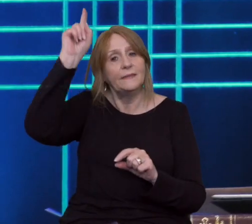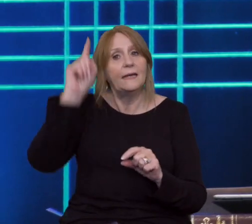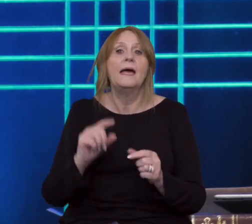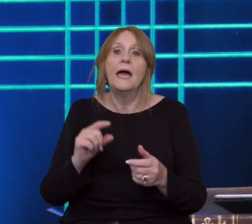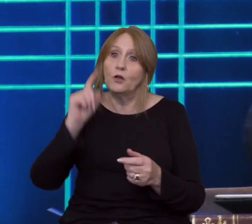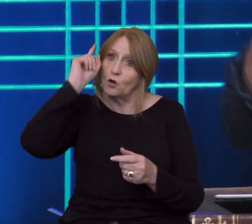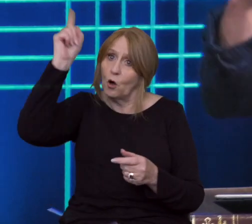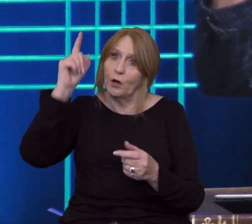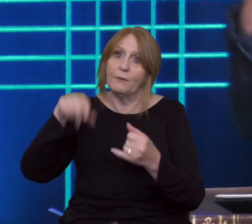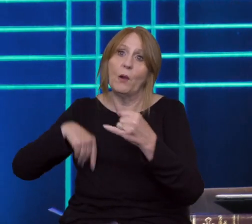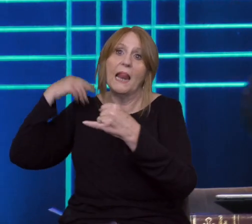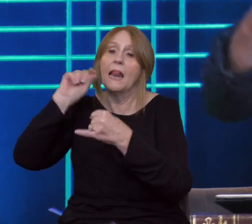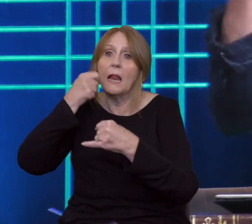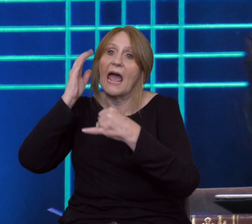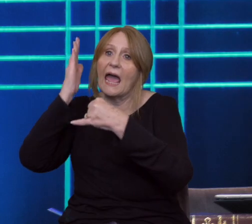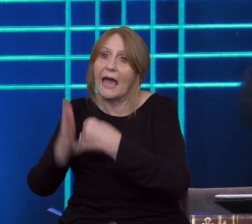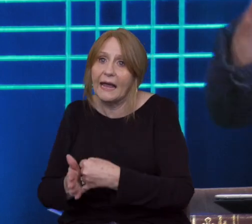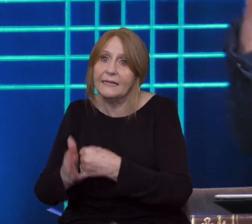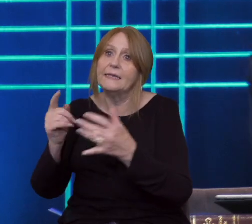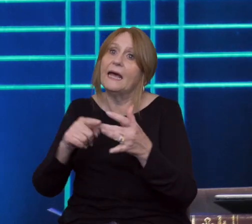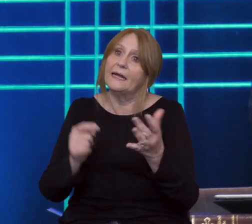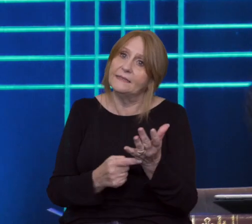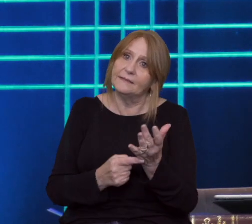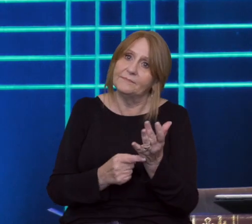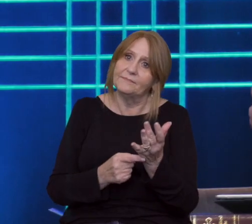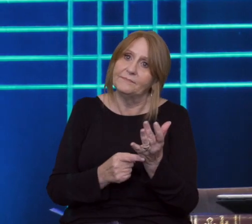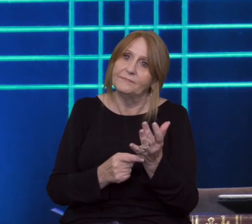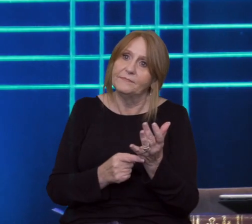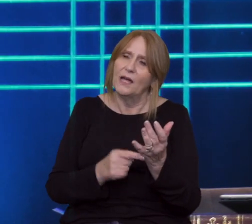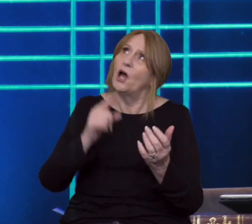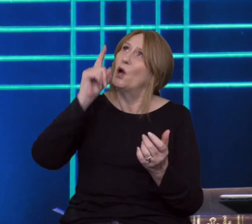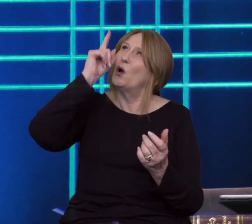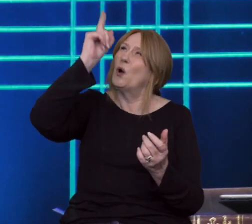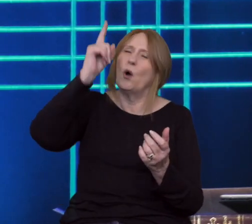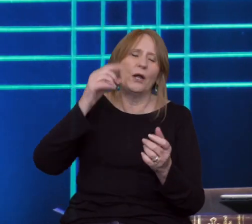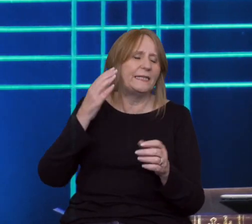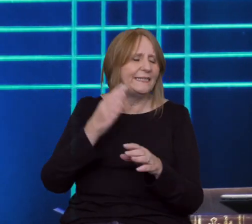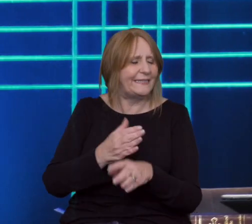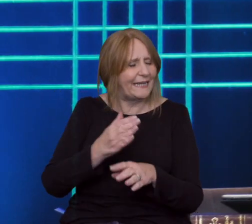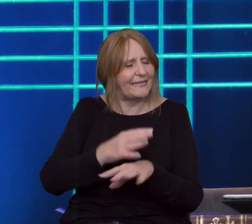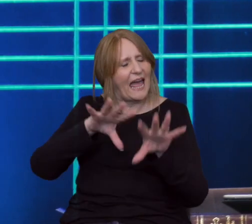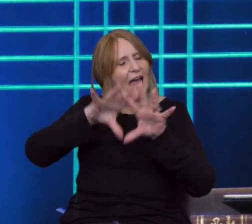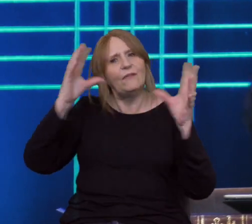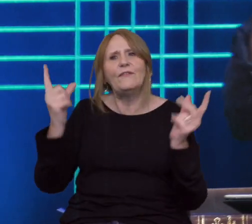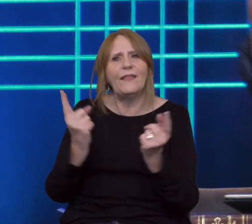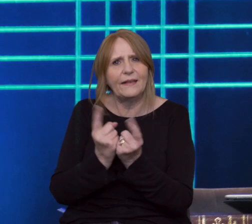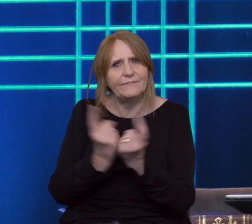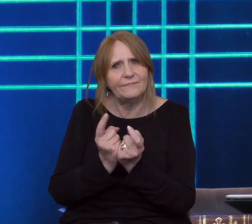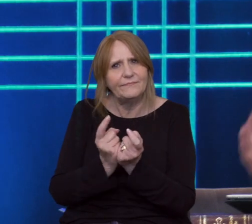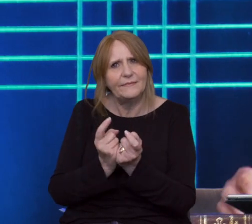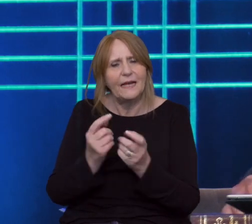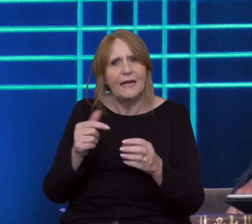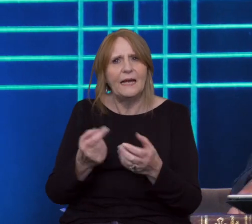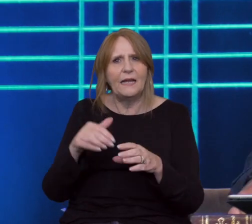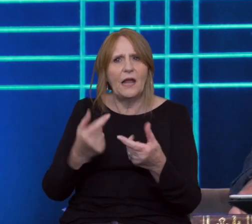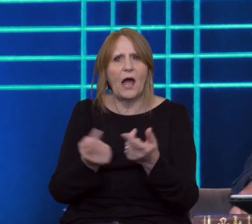forget that God did it all in our lives. There was nothing that we could